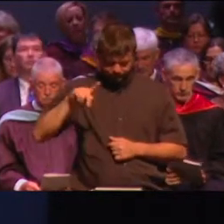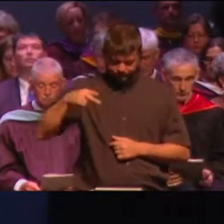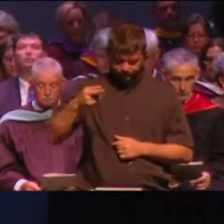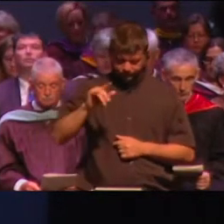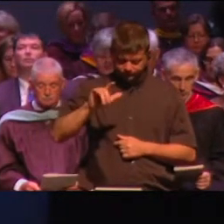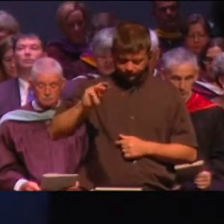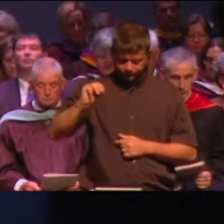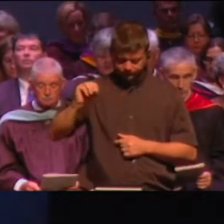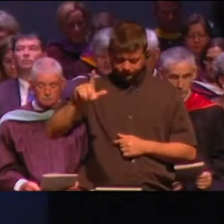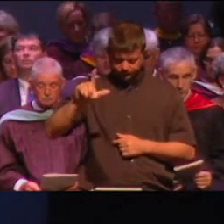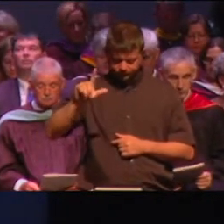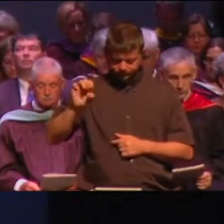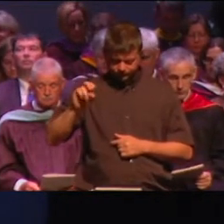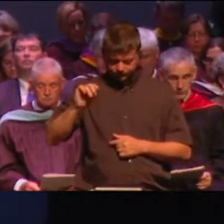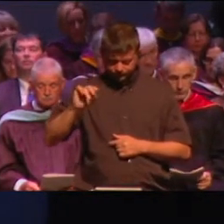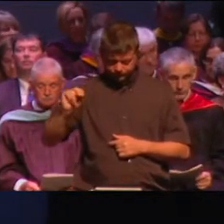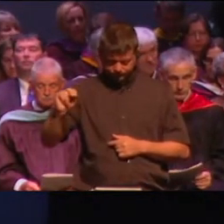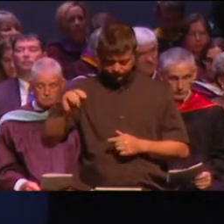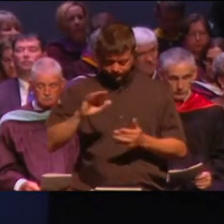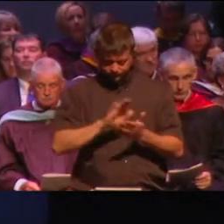Philip M. Lane.